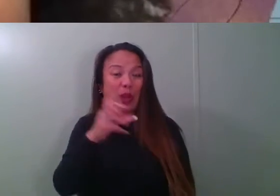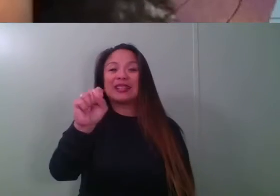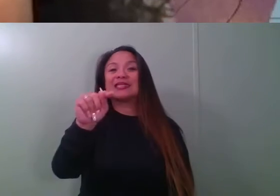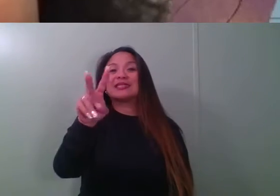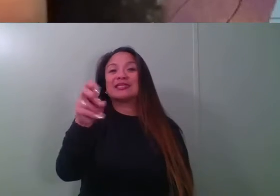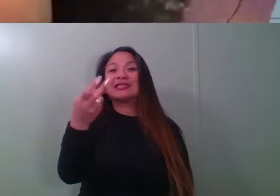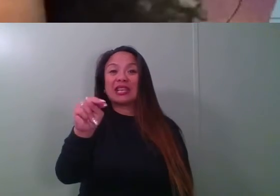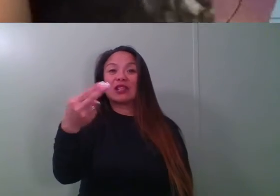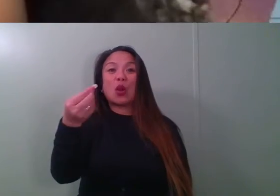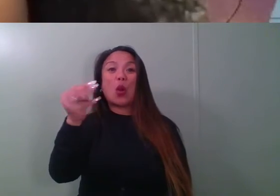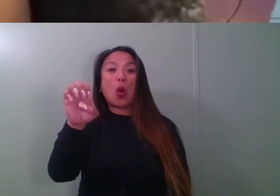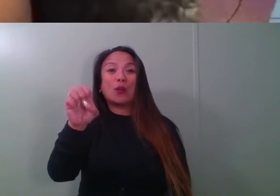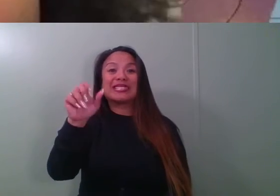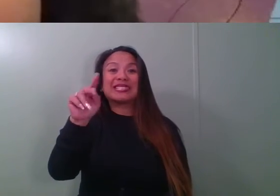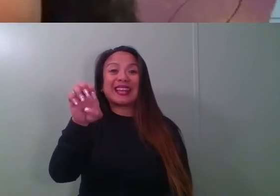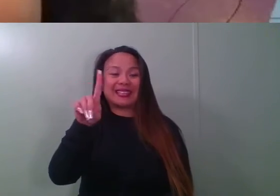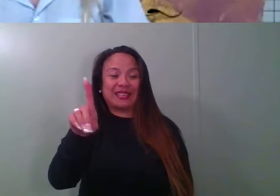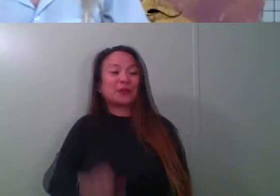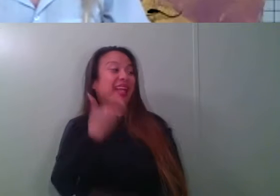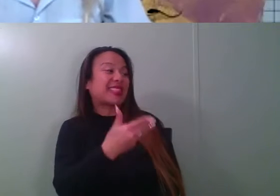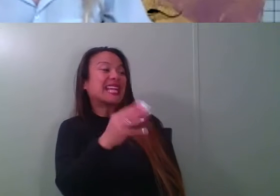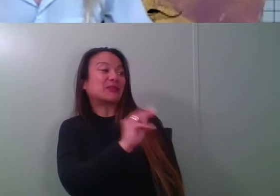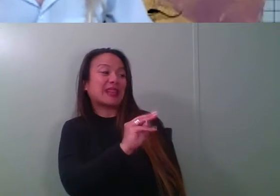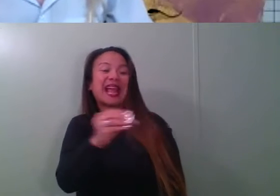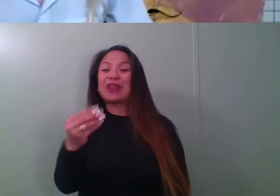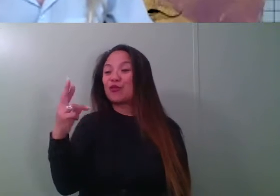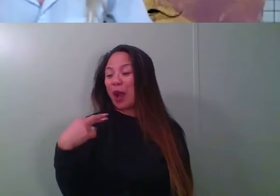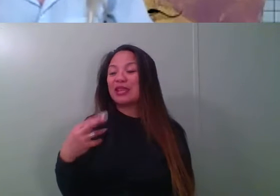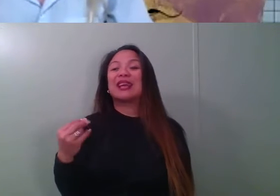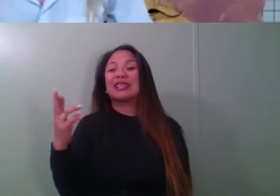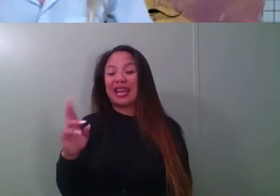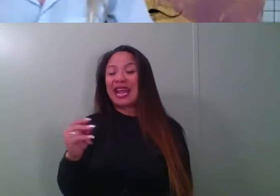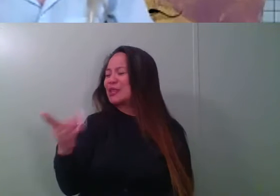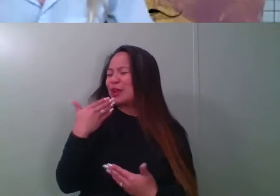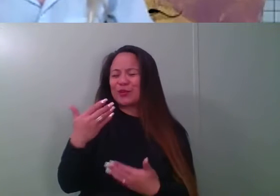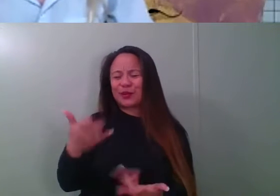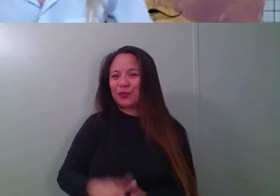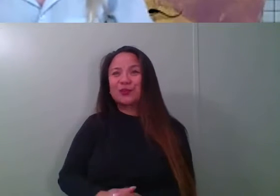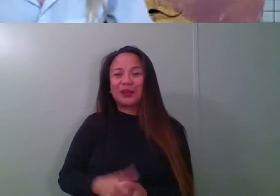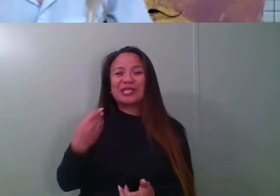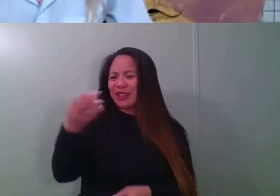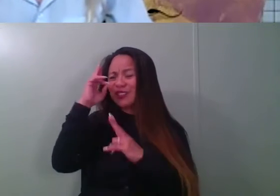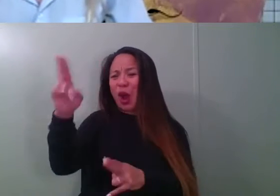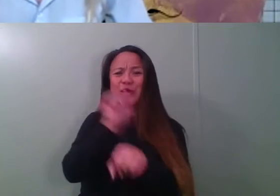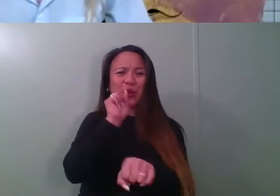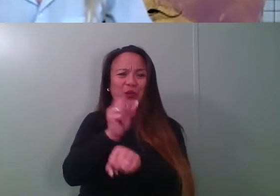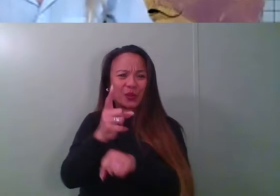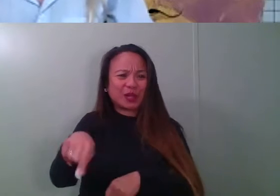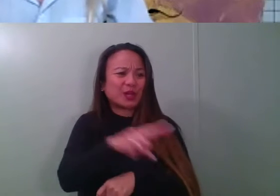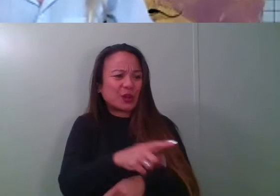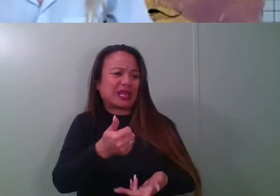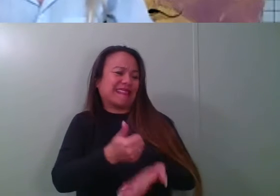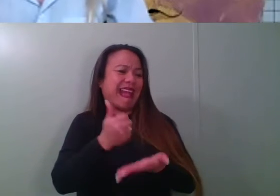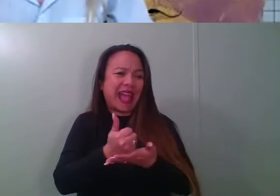to have on our team this year, and it's Stephen Homestead. Thanks, Madeline, and thanks, Robin, and the rest of the team. It's been a real honor to